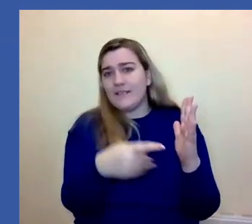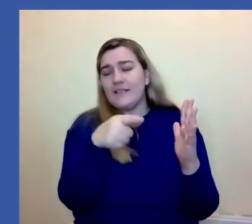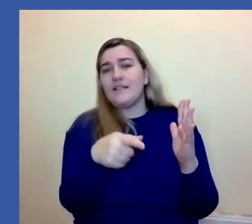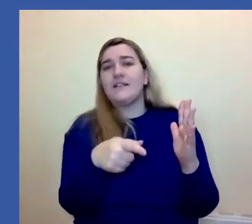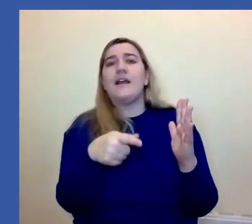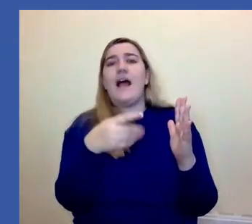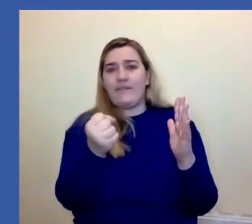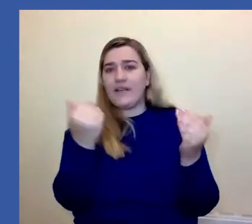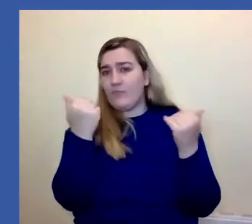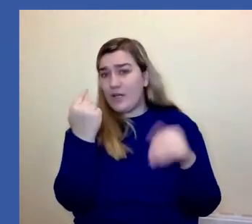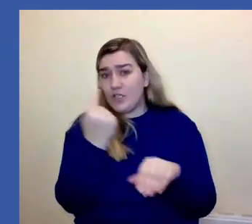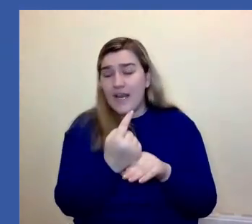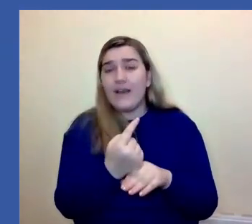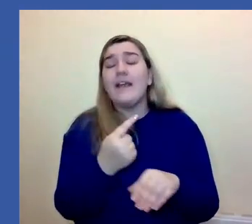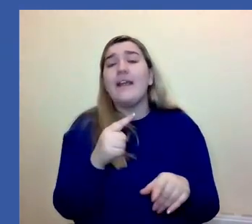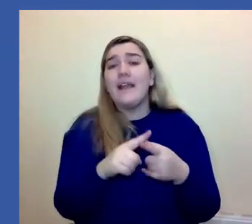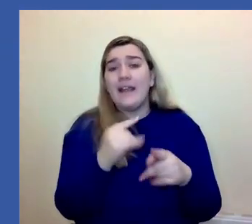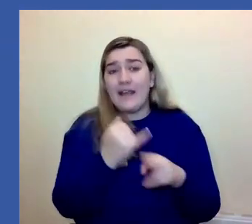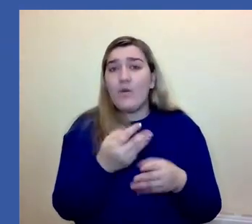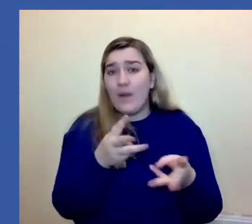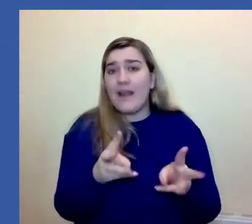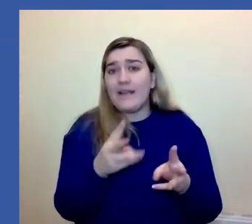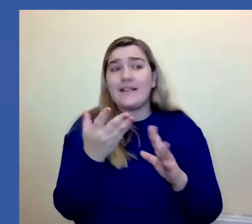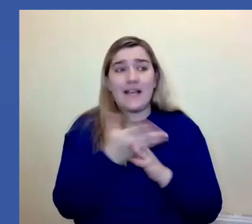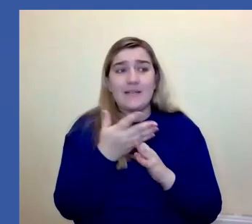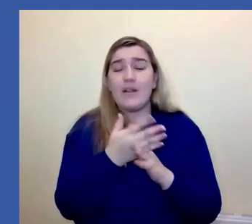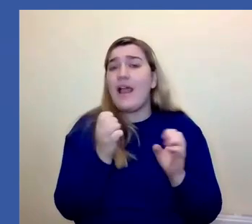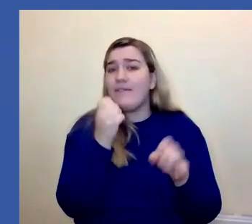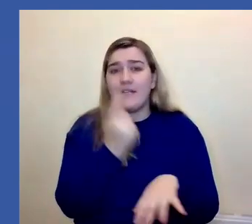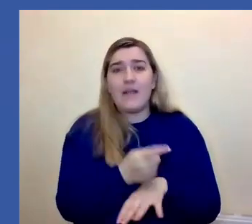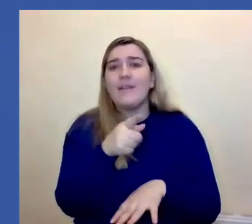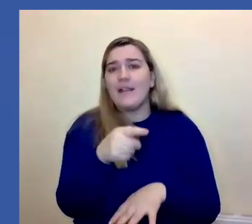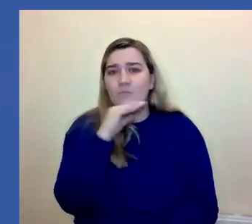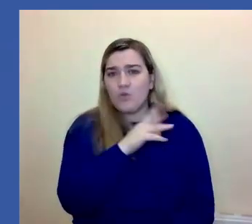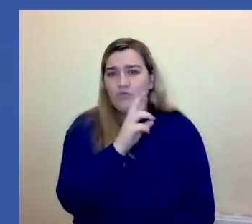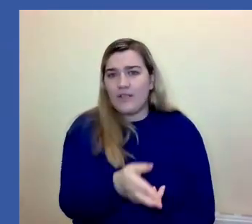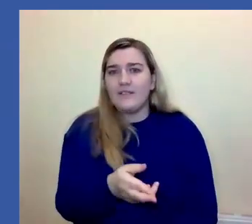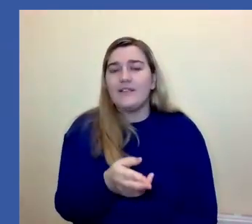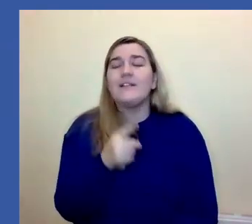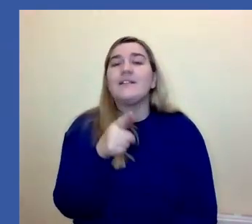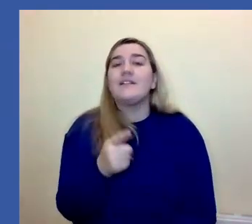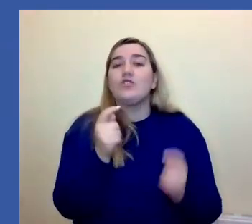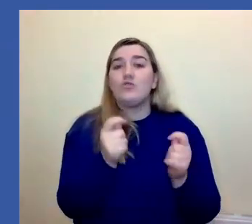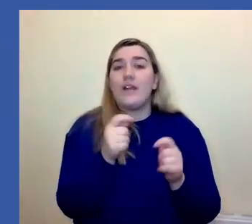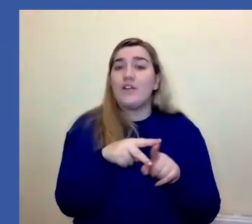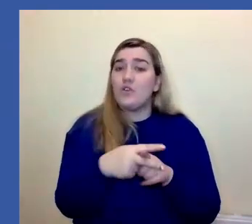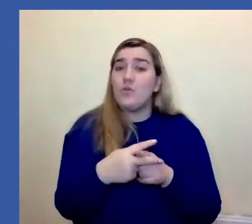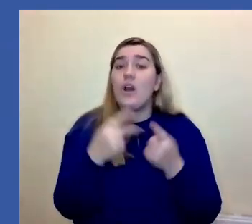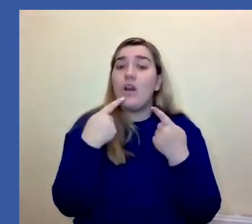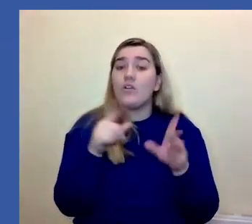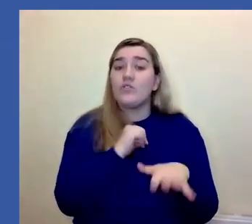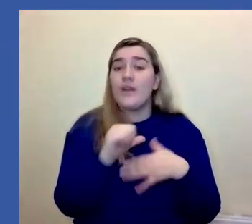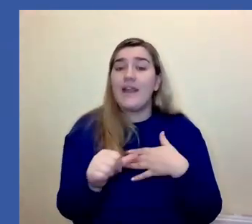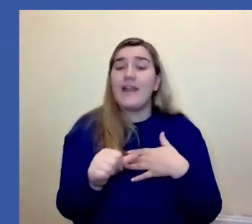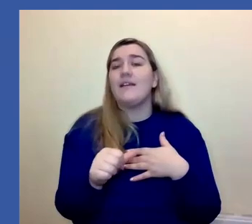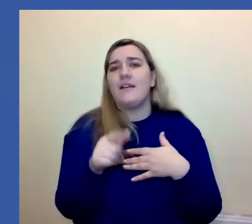Having information in a format that is accessible every time is a right. This training tool that is being launched today goes a long